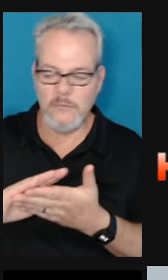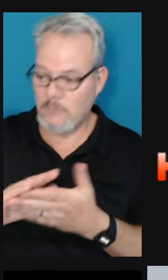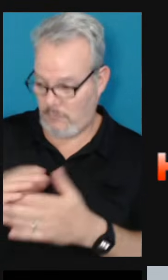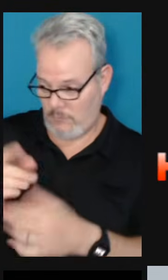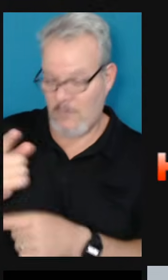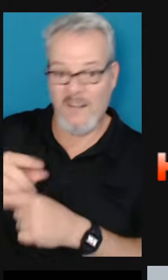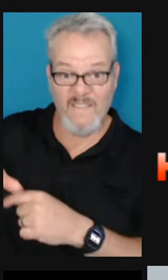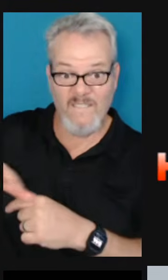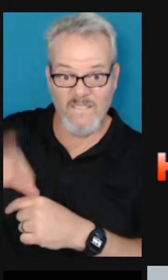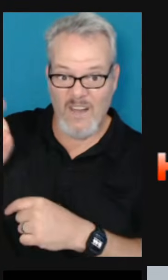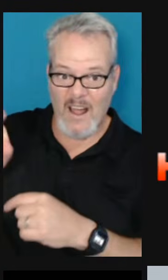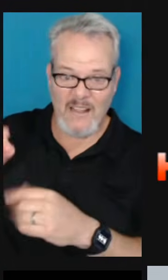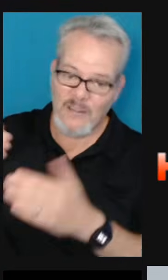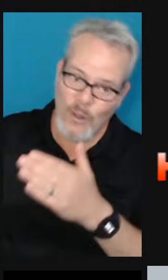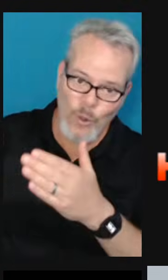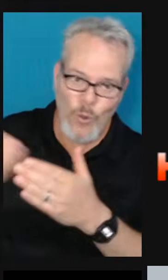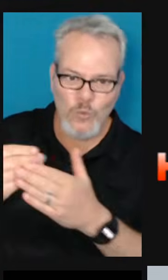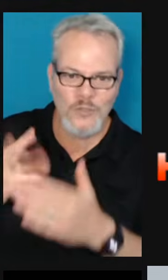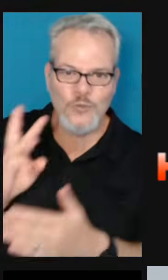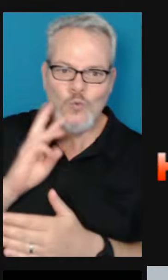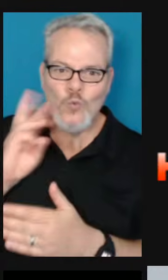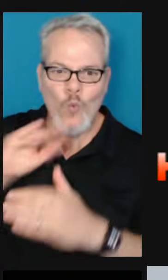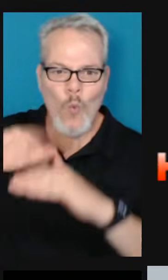shower, waterfall, or what have you,